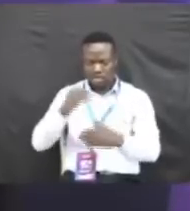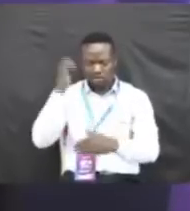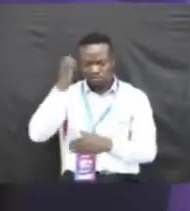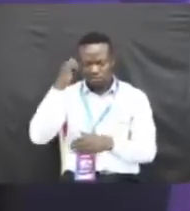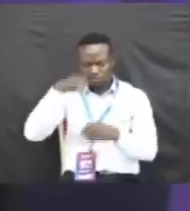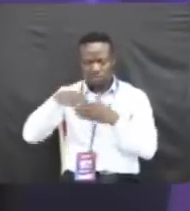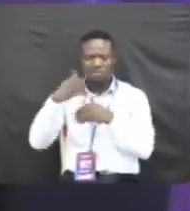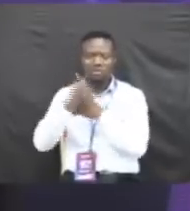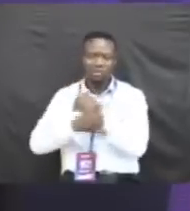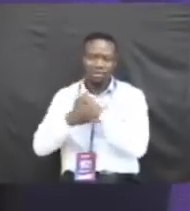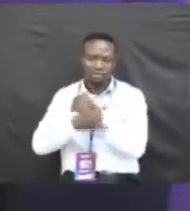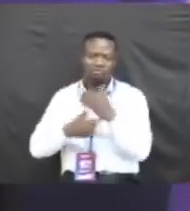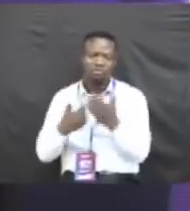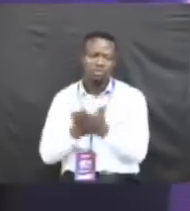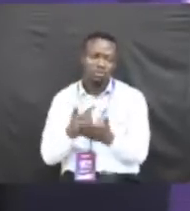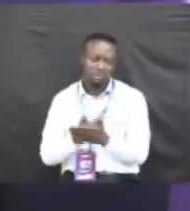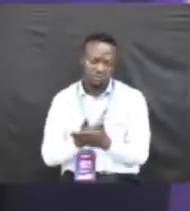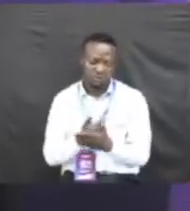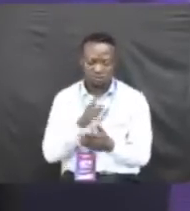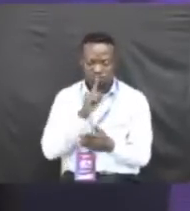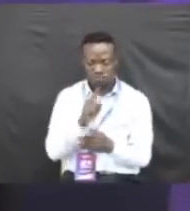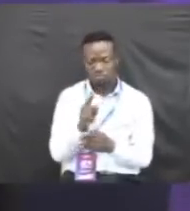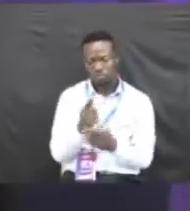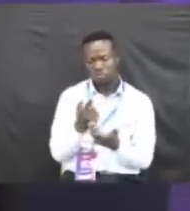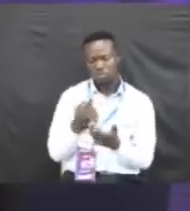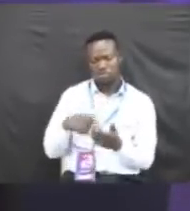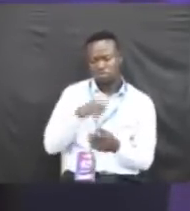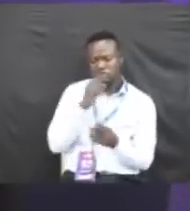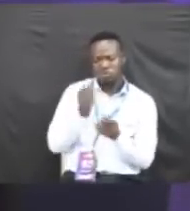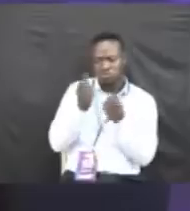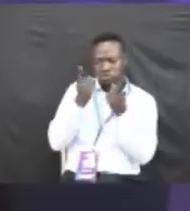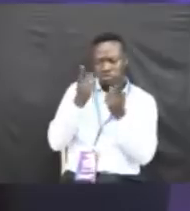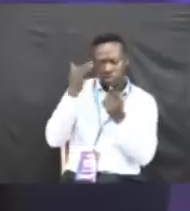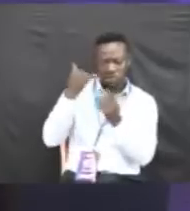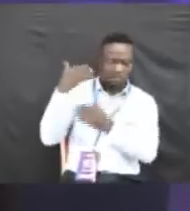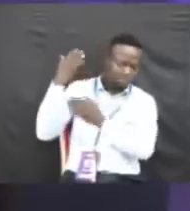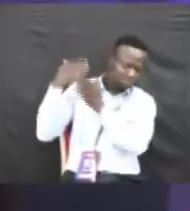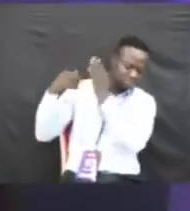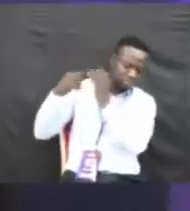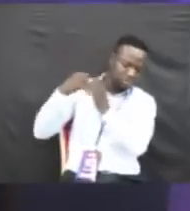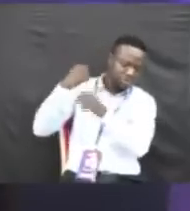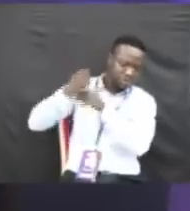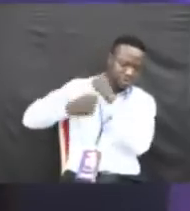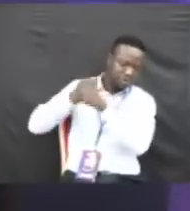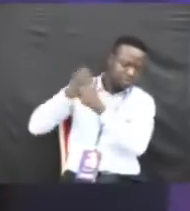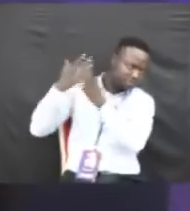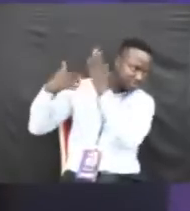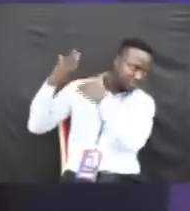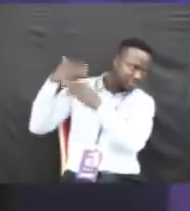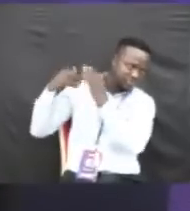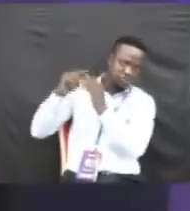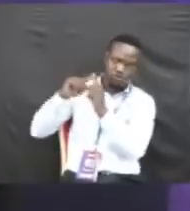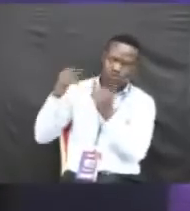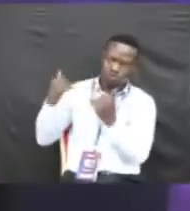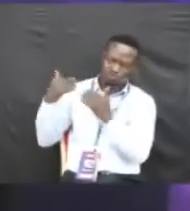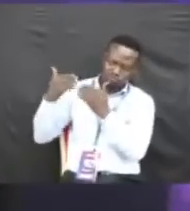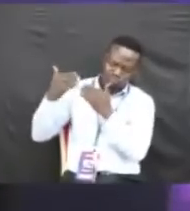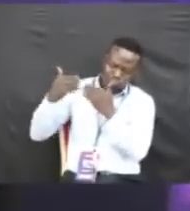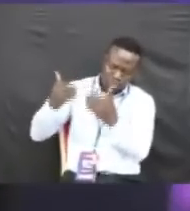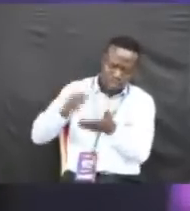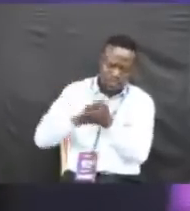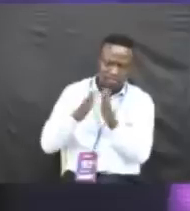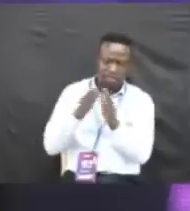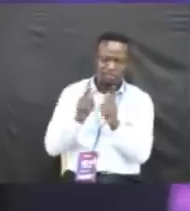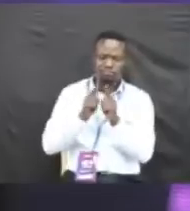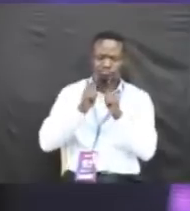in the country. It is therefore not surprising that over the years, the Church of Pentecost has become the largest